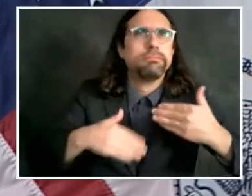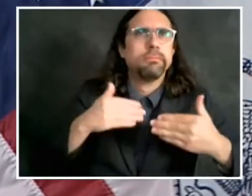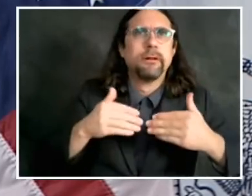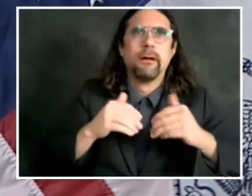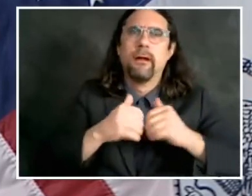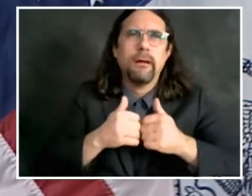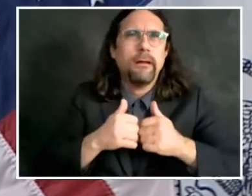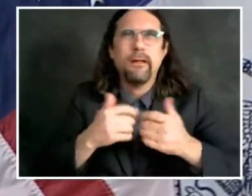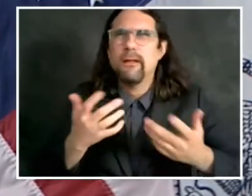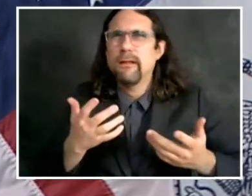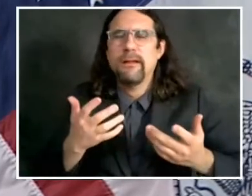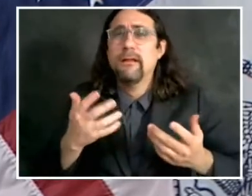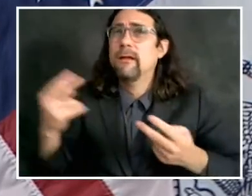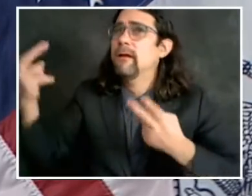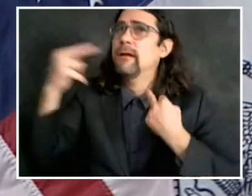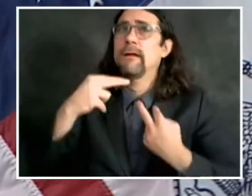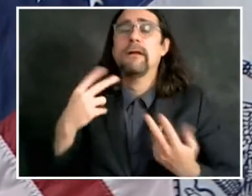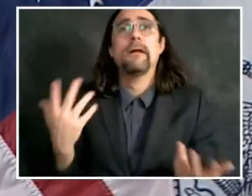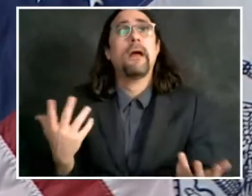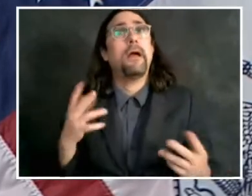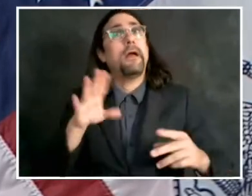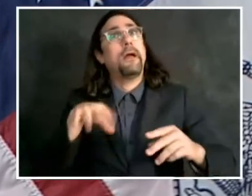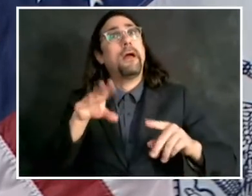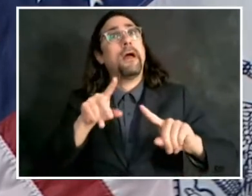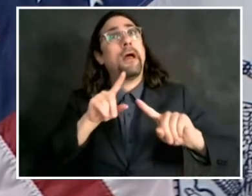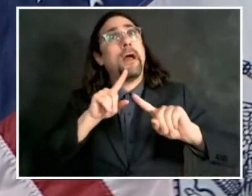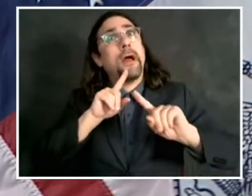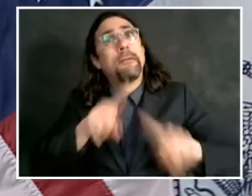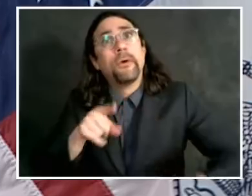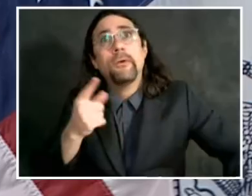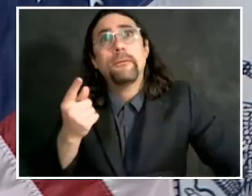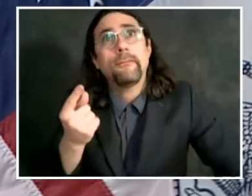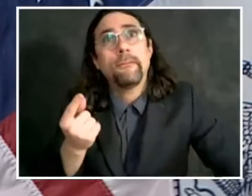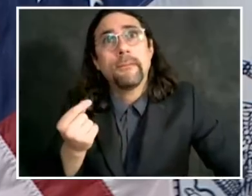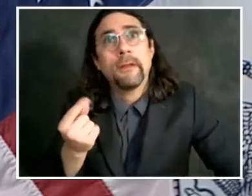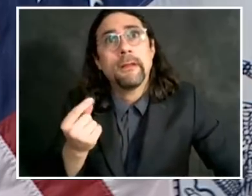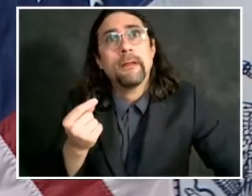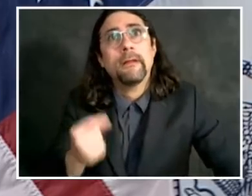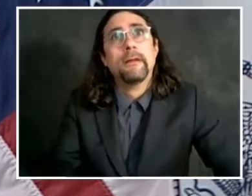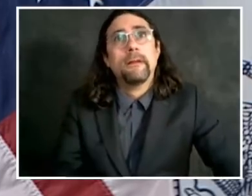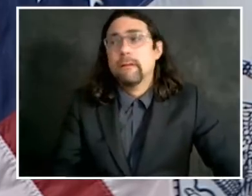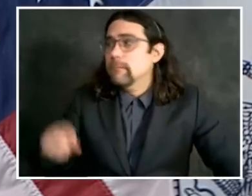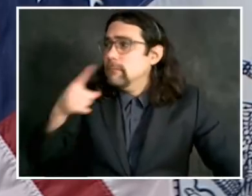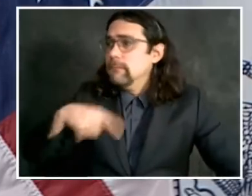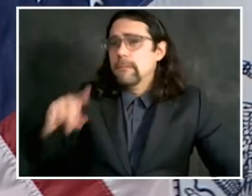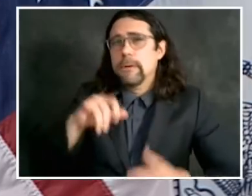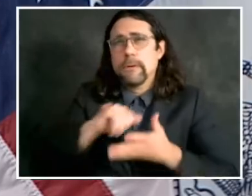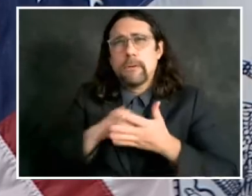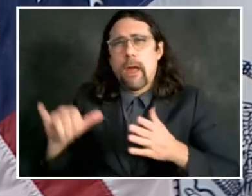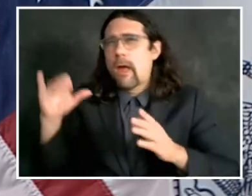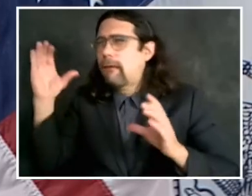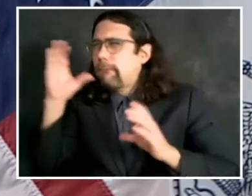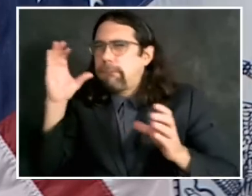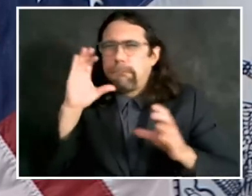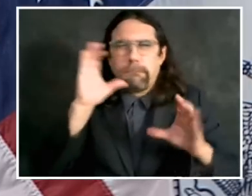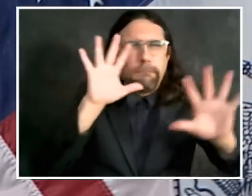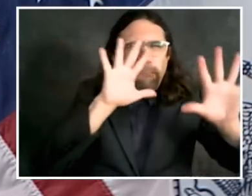way. New Yorkers, we know for a long time, for generations, we've been a